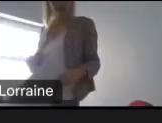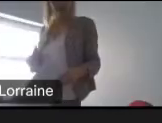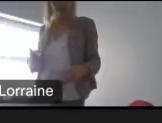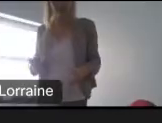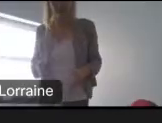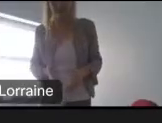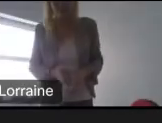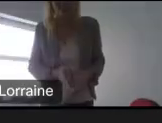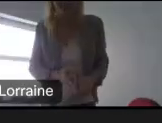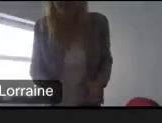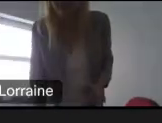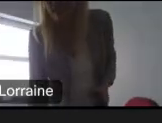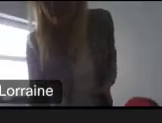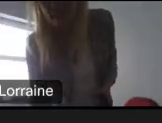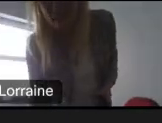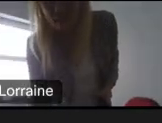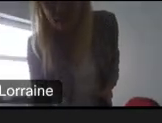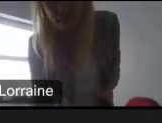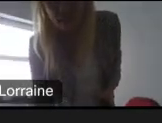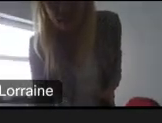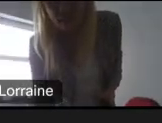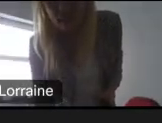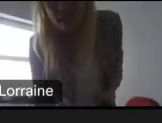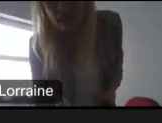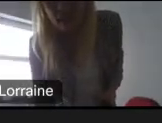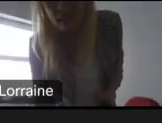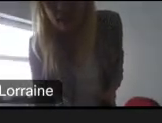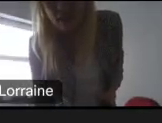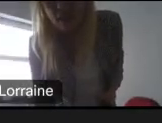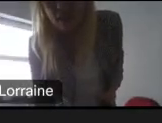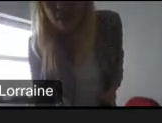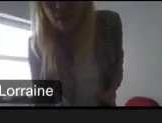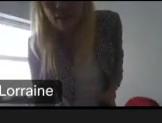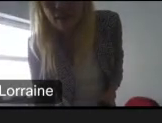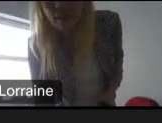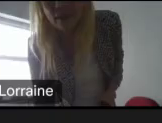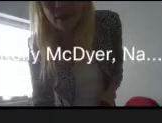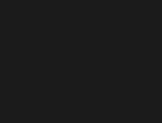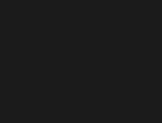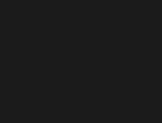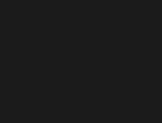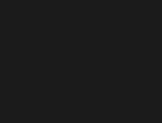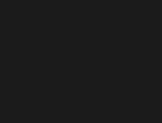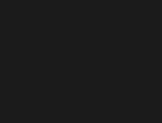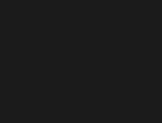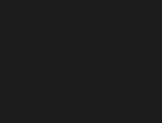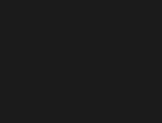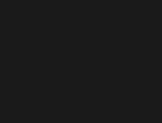of practice session here to save the recording if you just want to come out there. Okay, sorry. Thanks.